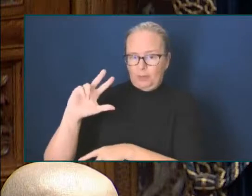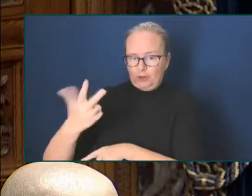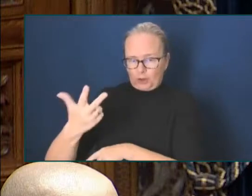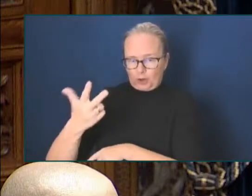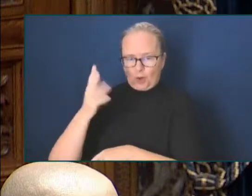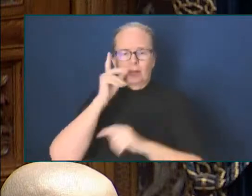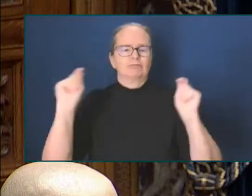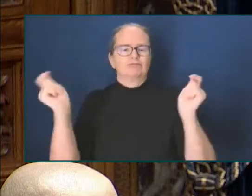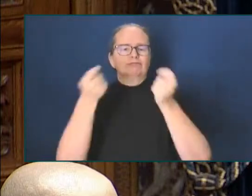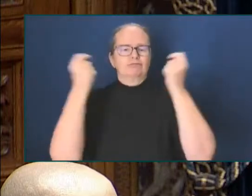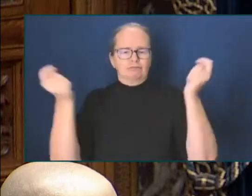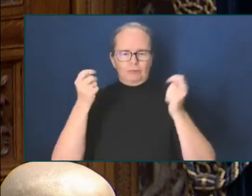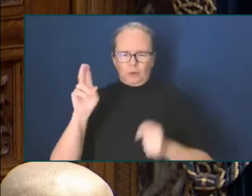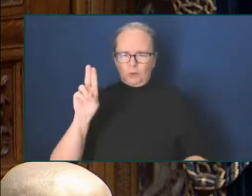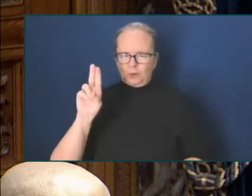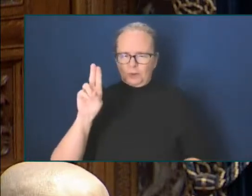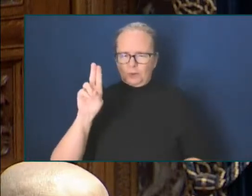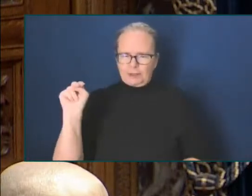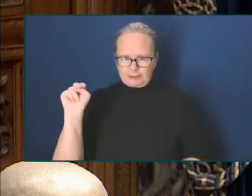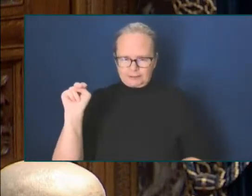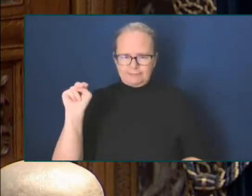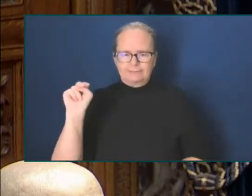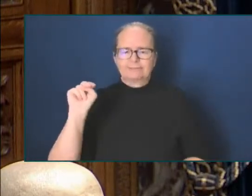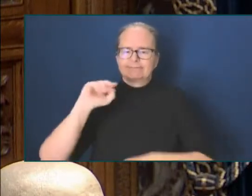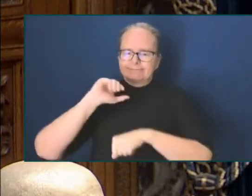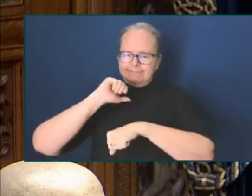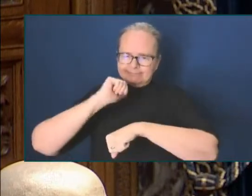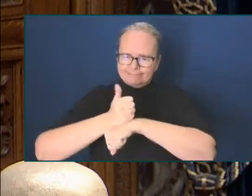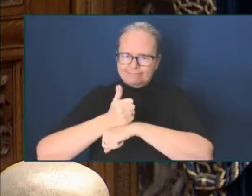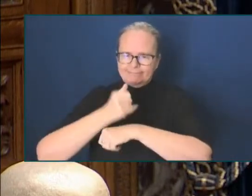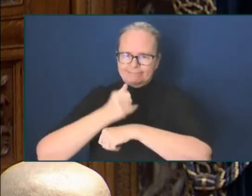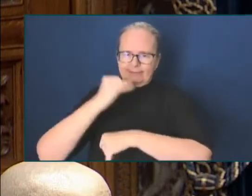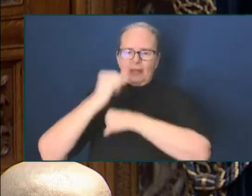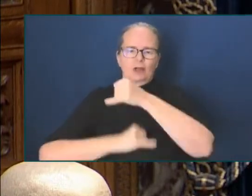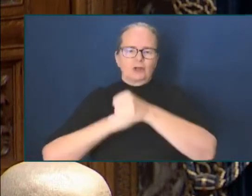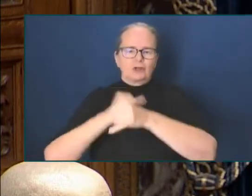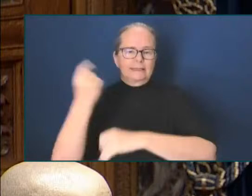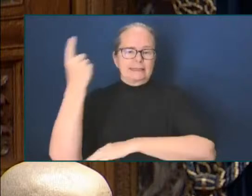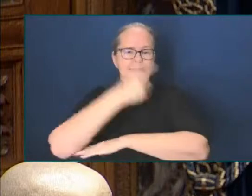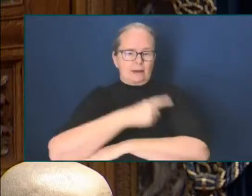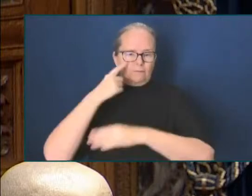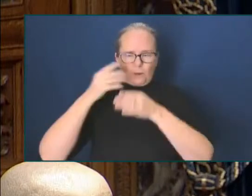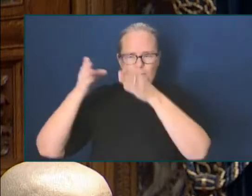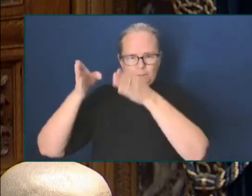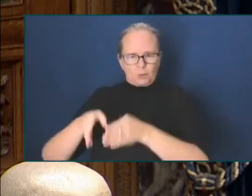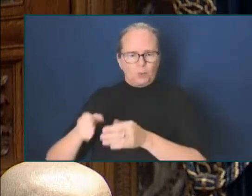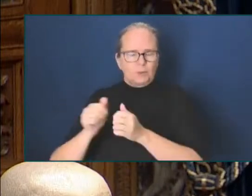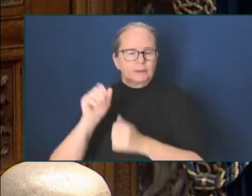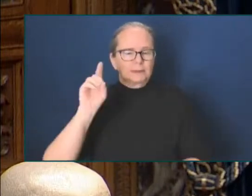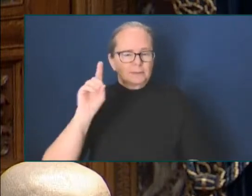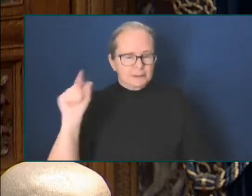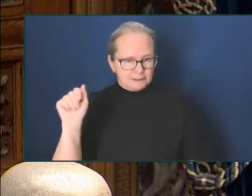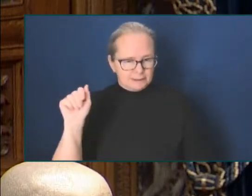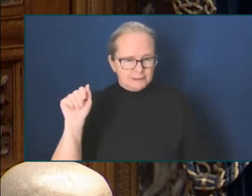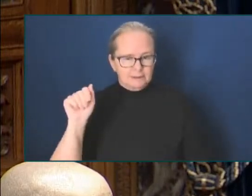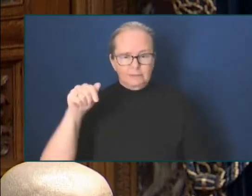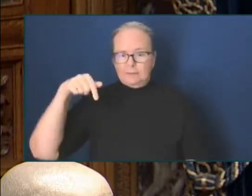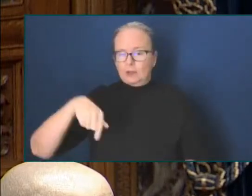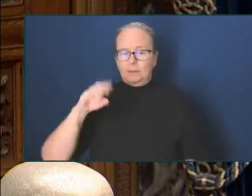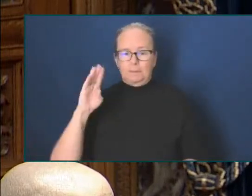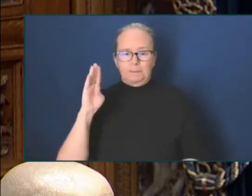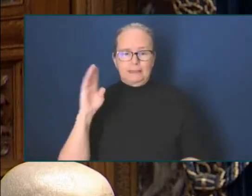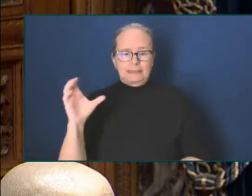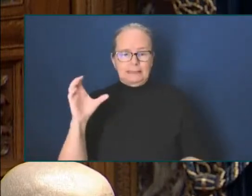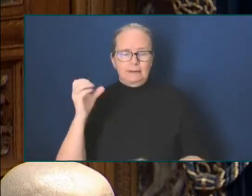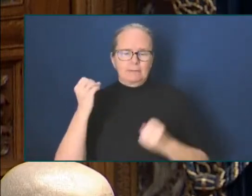While there are over 926,000 people in BC living with a disability, there are over 1 billion worldwide,